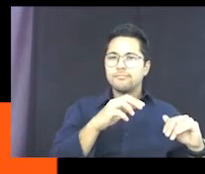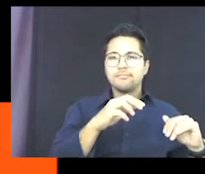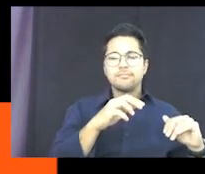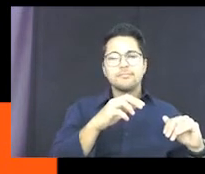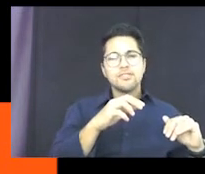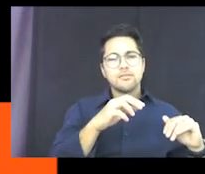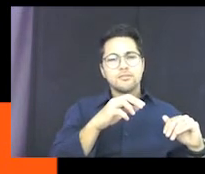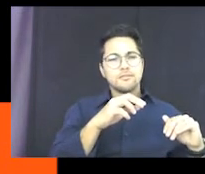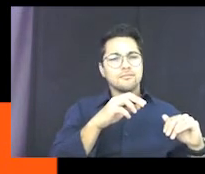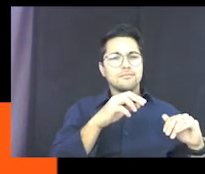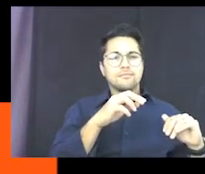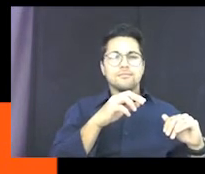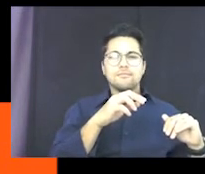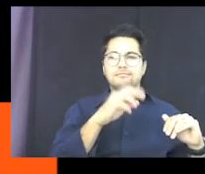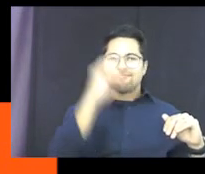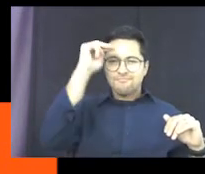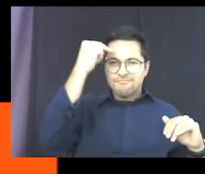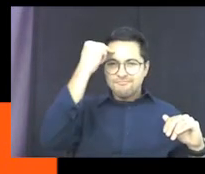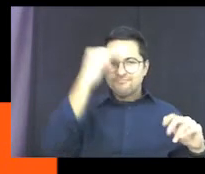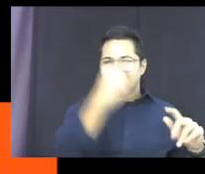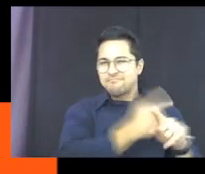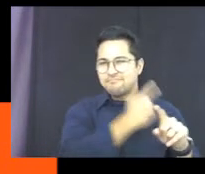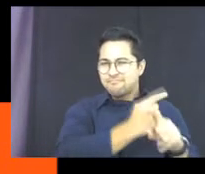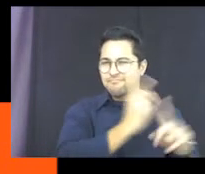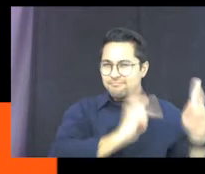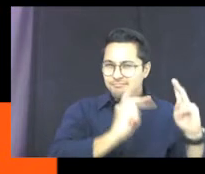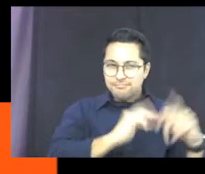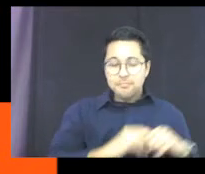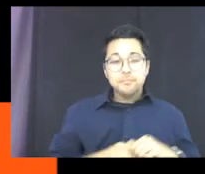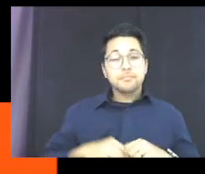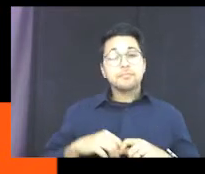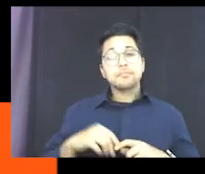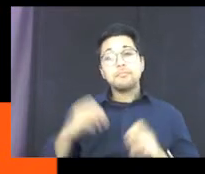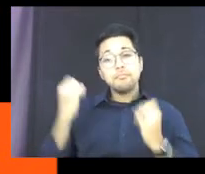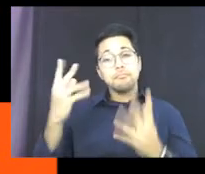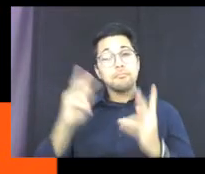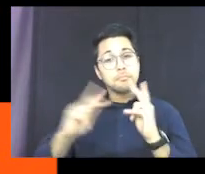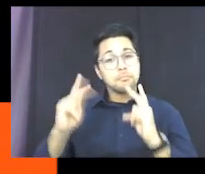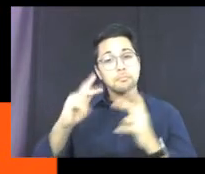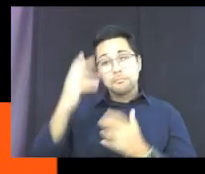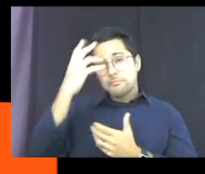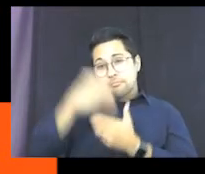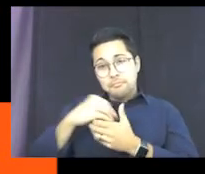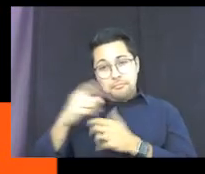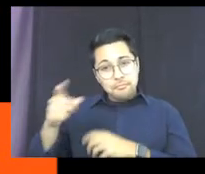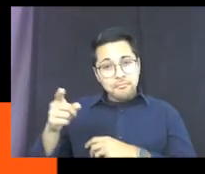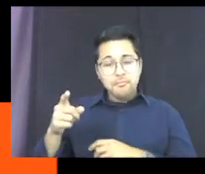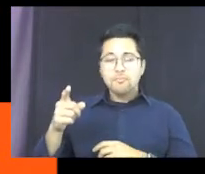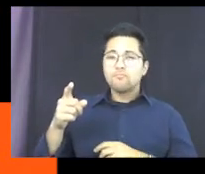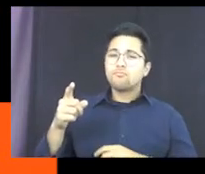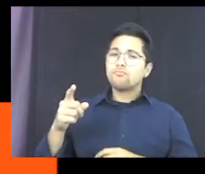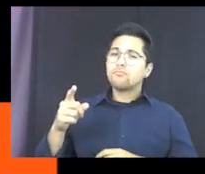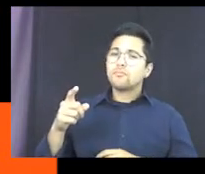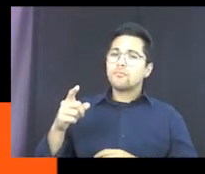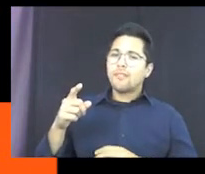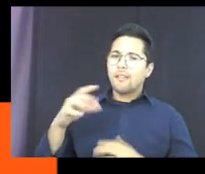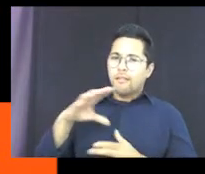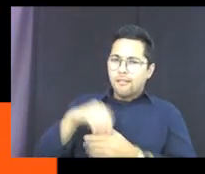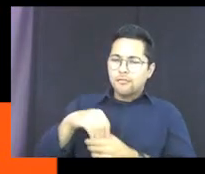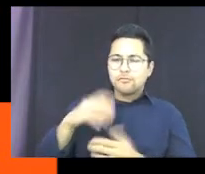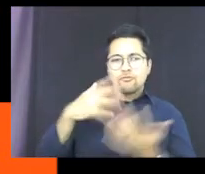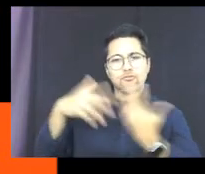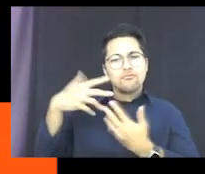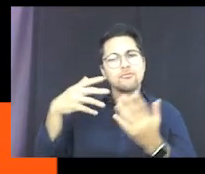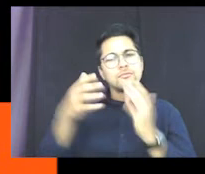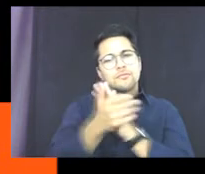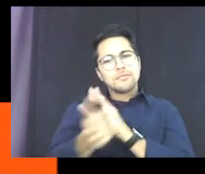Meanwhile, many autistic people in childhood and adulthood participate in social skills training